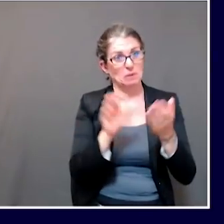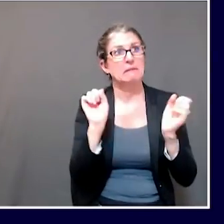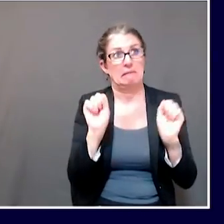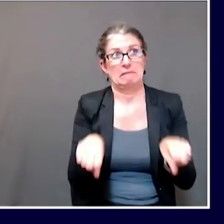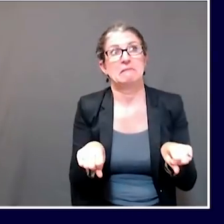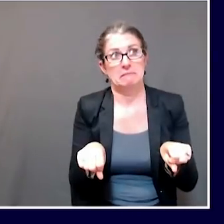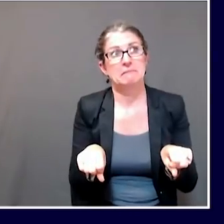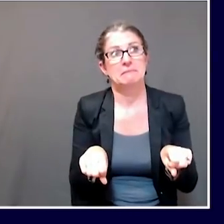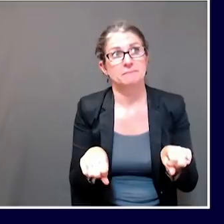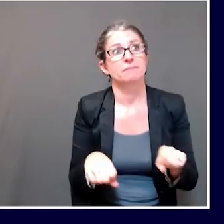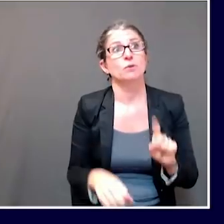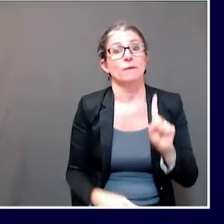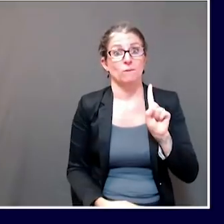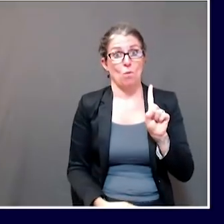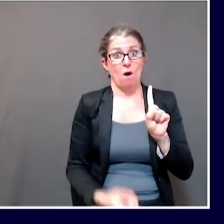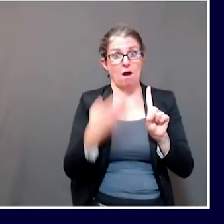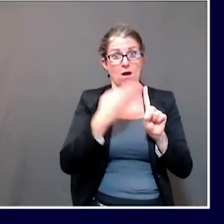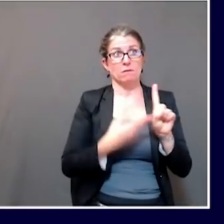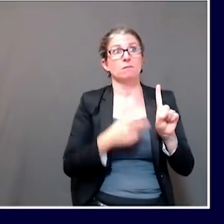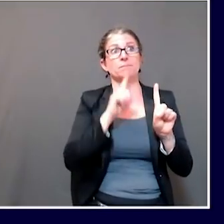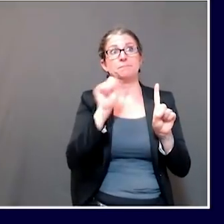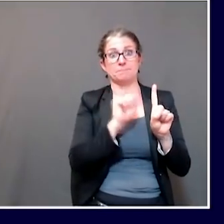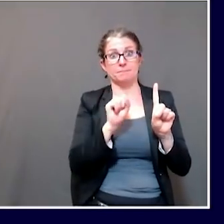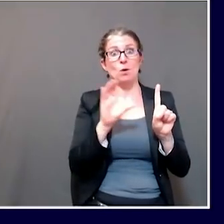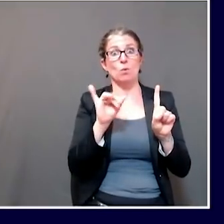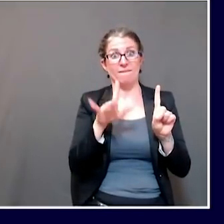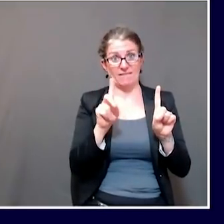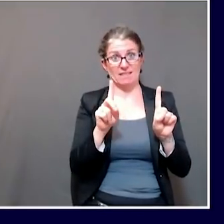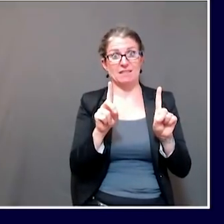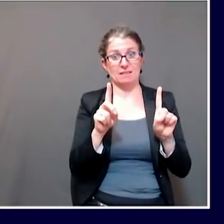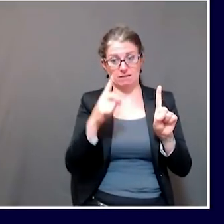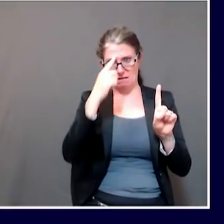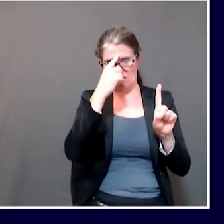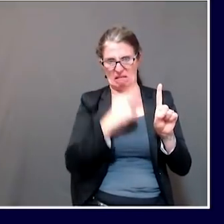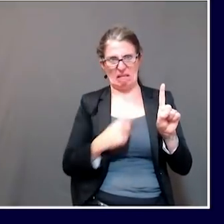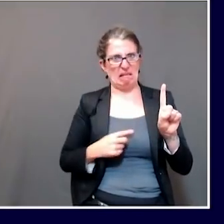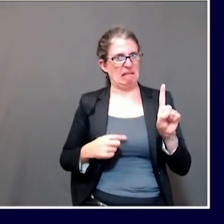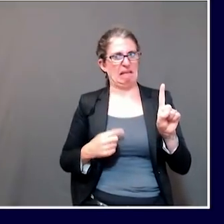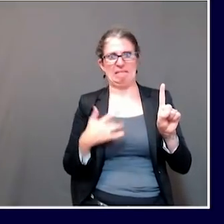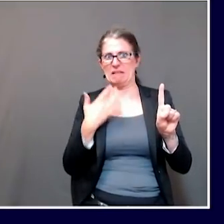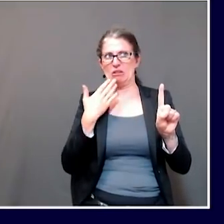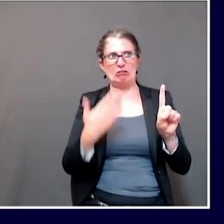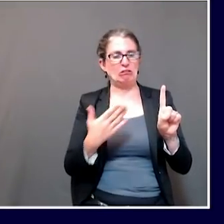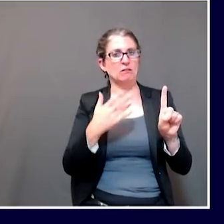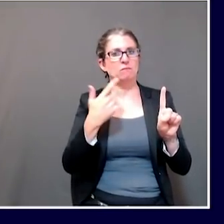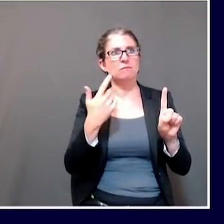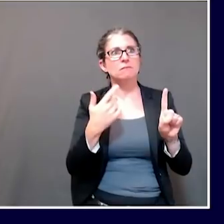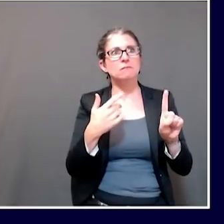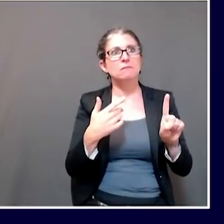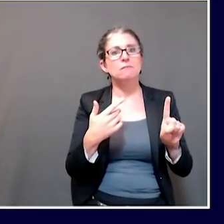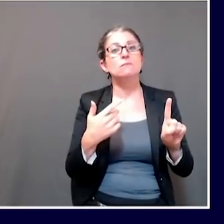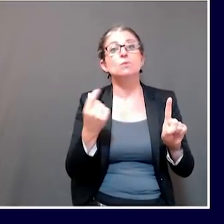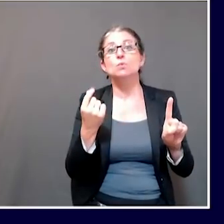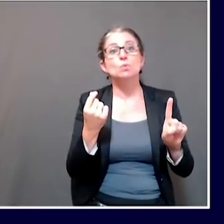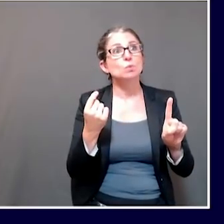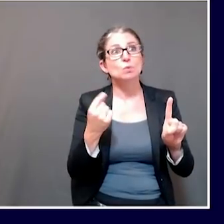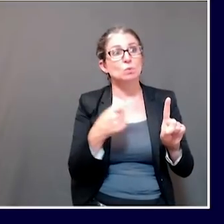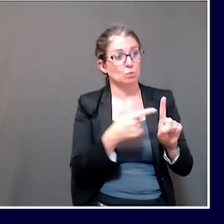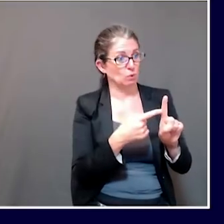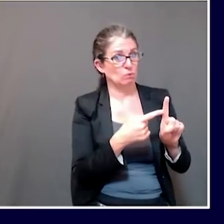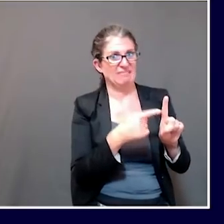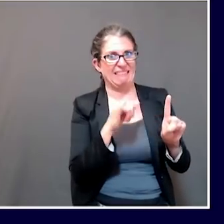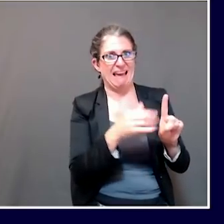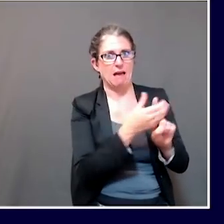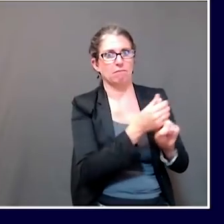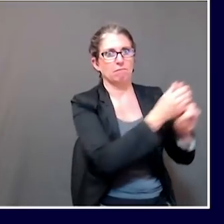COVID-19, so there's three immediate questions. Number one, what to do with that child? Number two, what to do with contacts of that